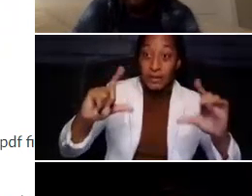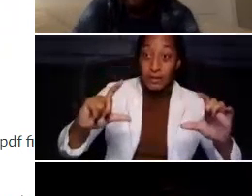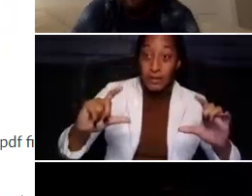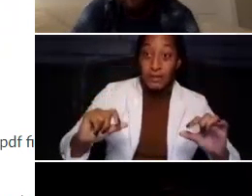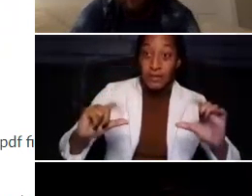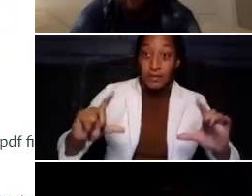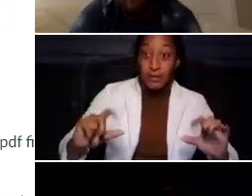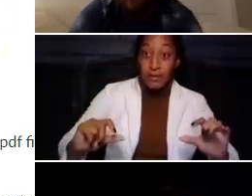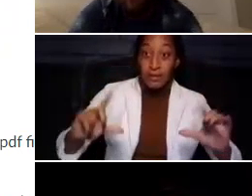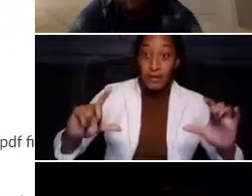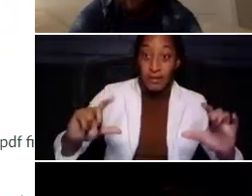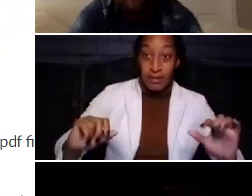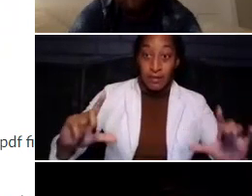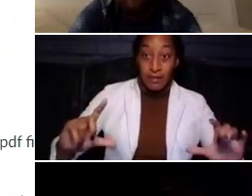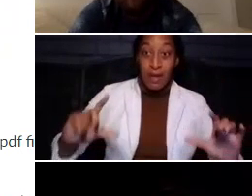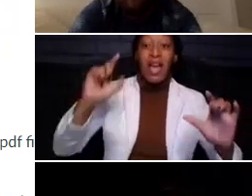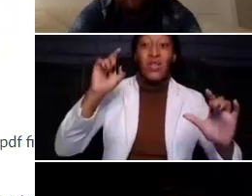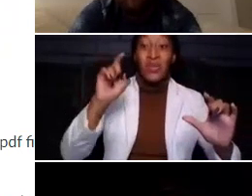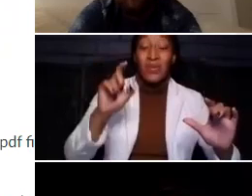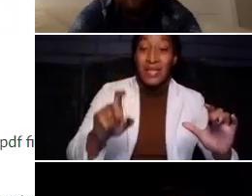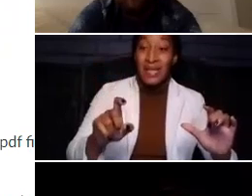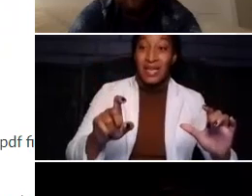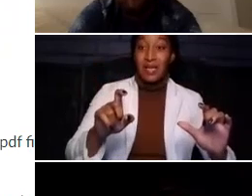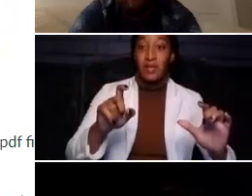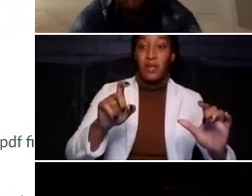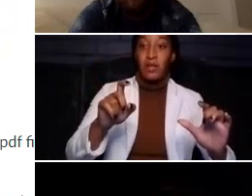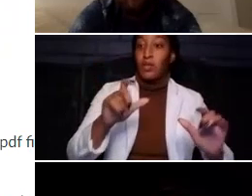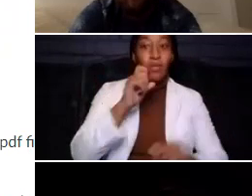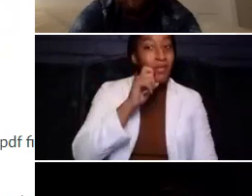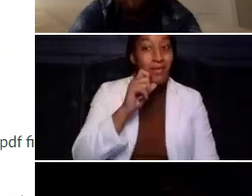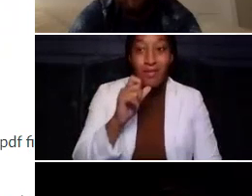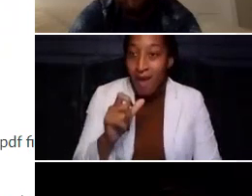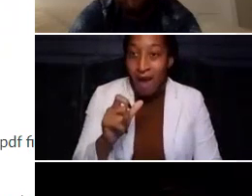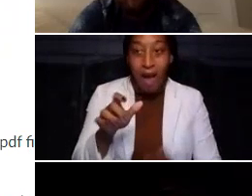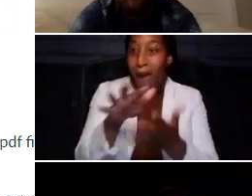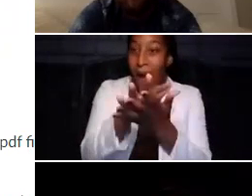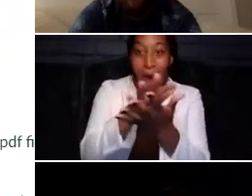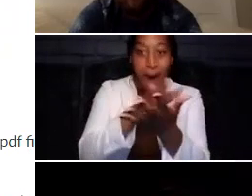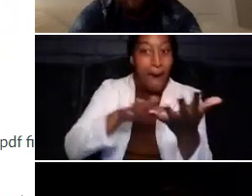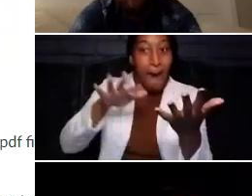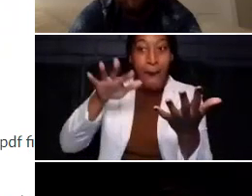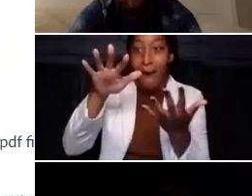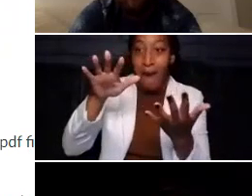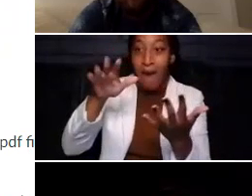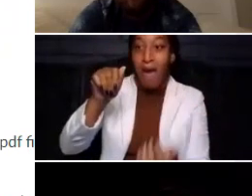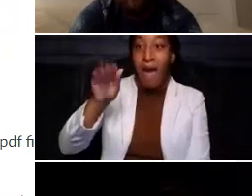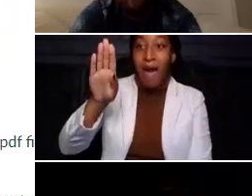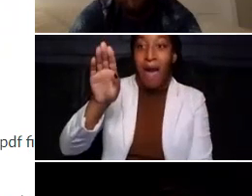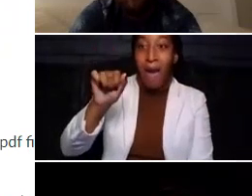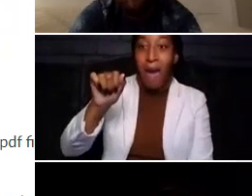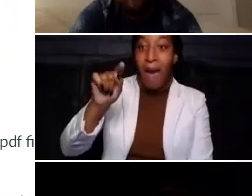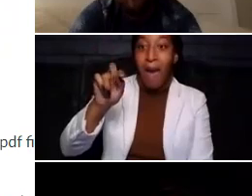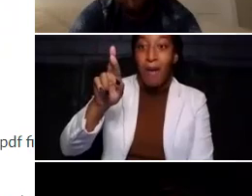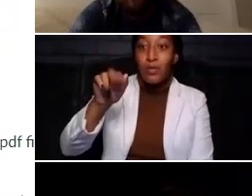you're not to write an abstract. Some students make the mistake of writing an abstract and